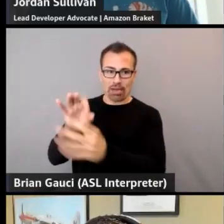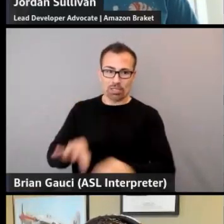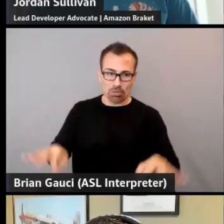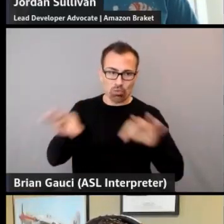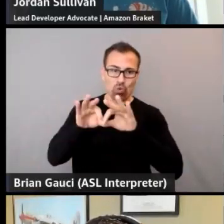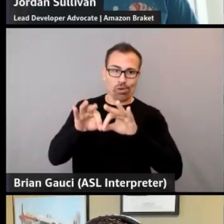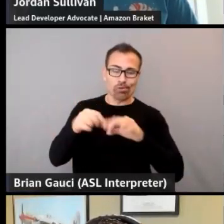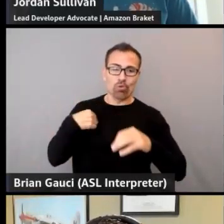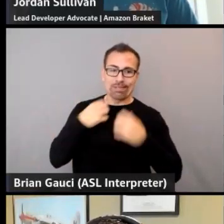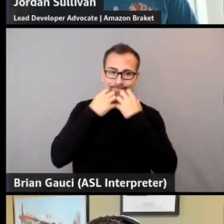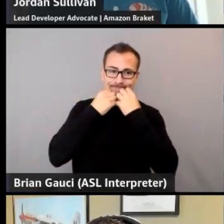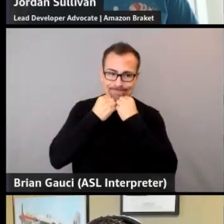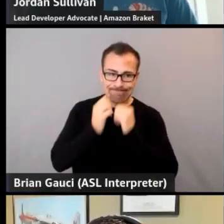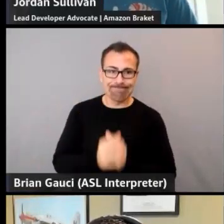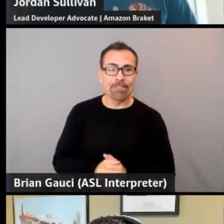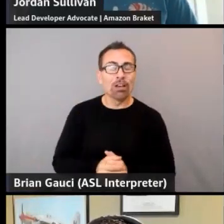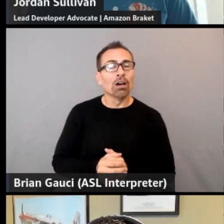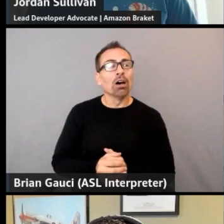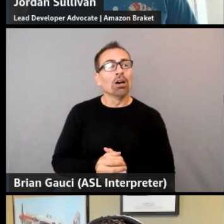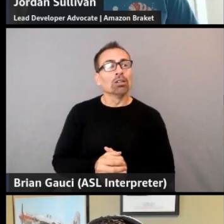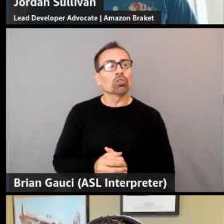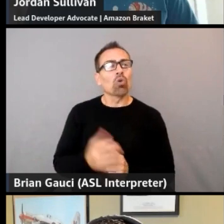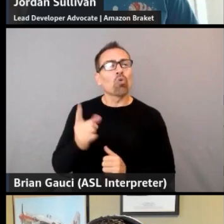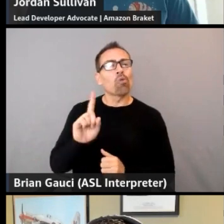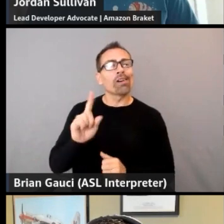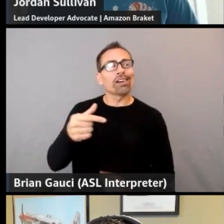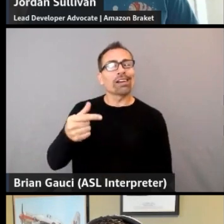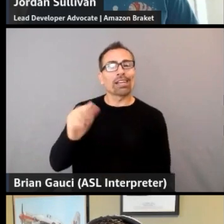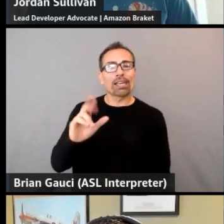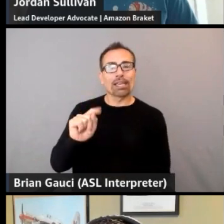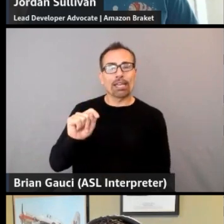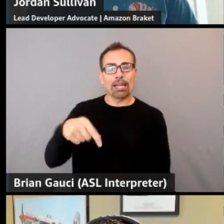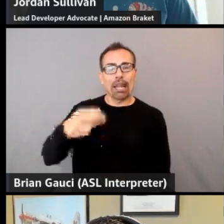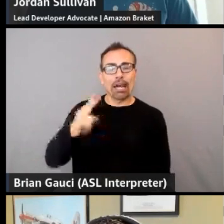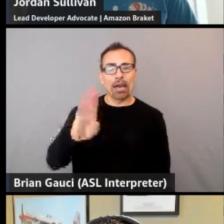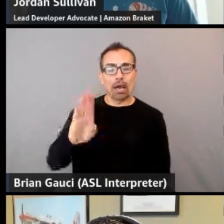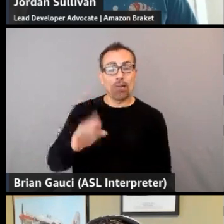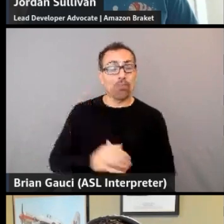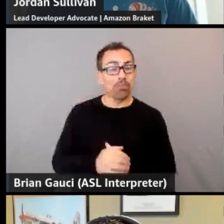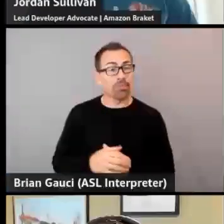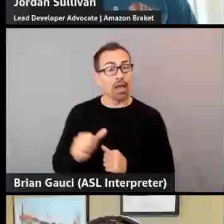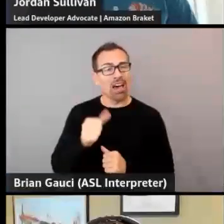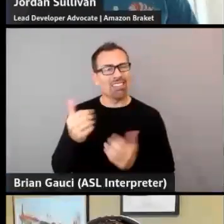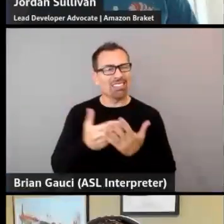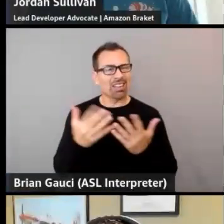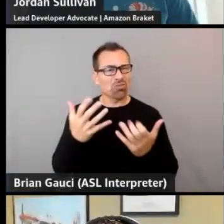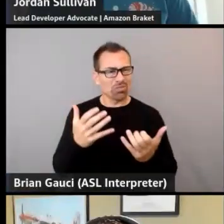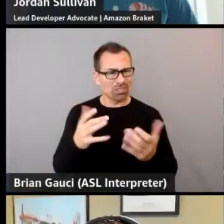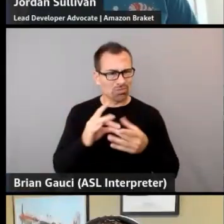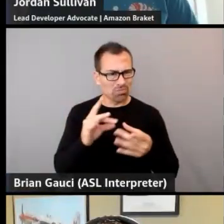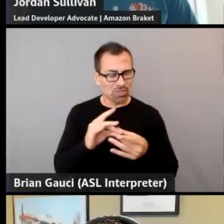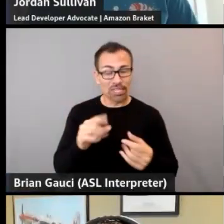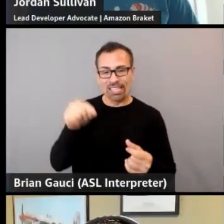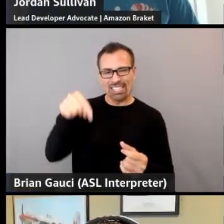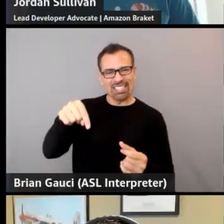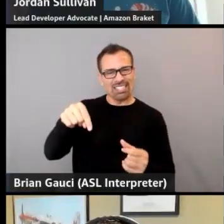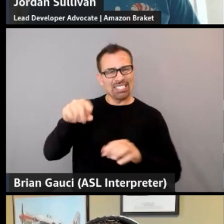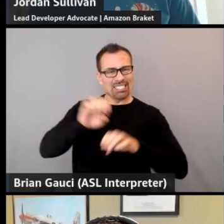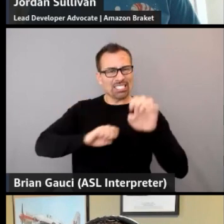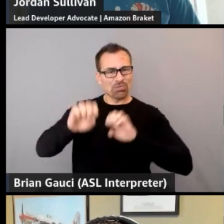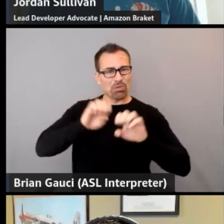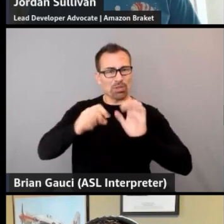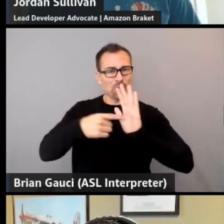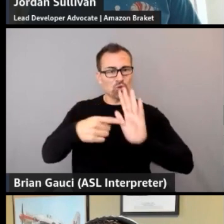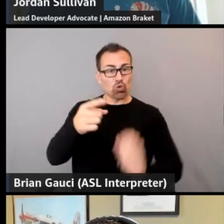GitHub. Another thing I wanted to mention is that, this kind of experiment here, like this experiment that I'm showing you,